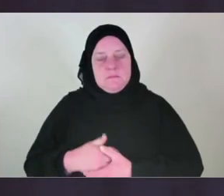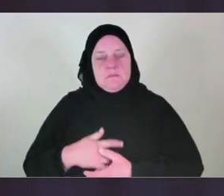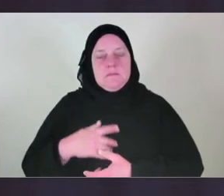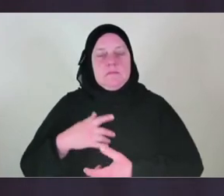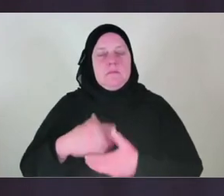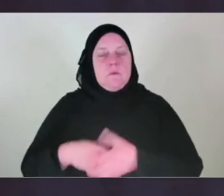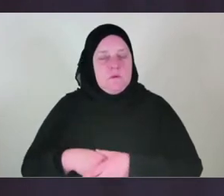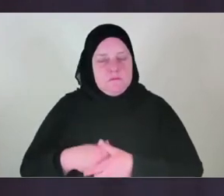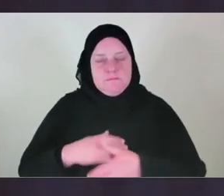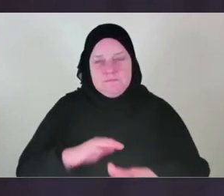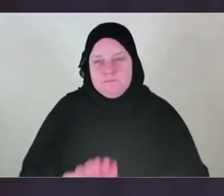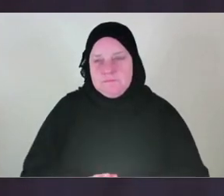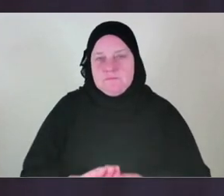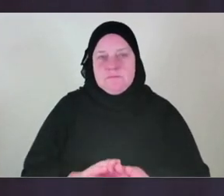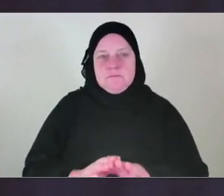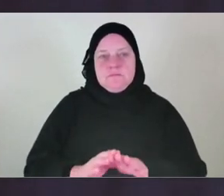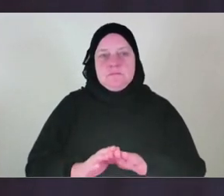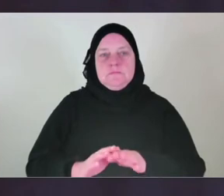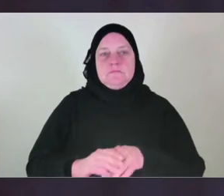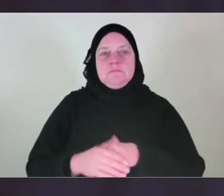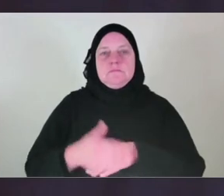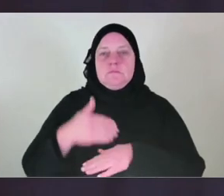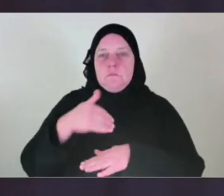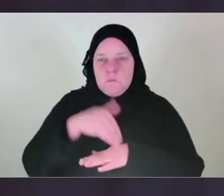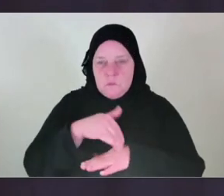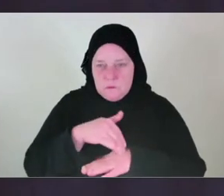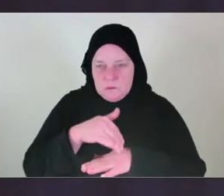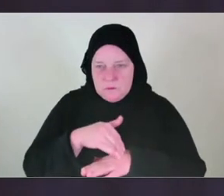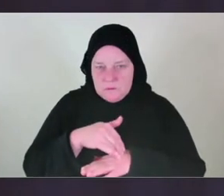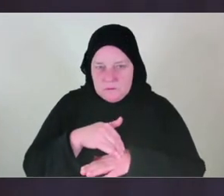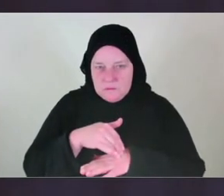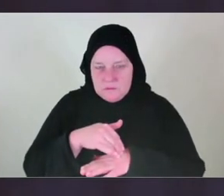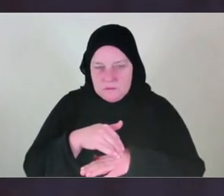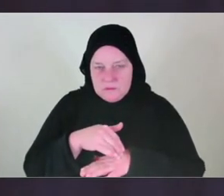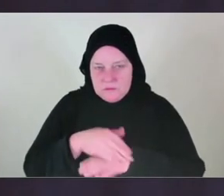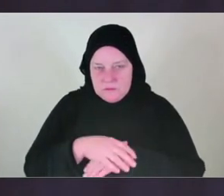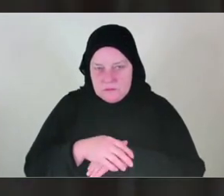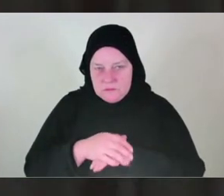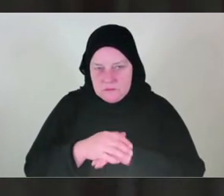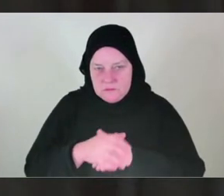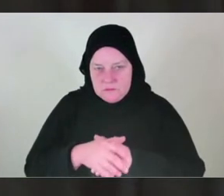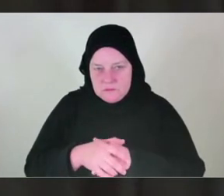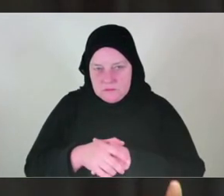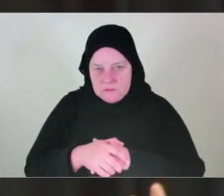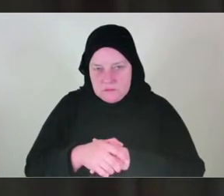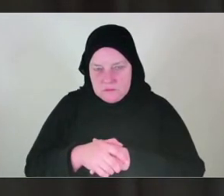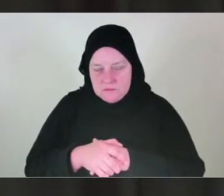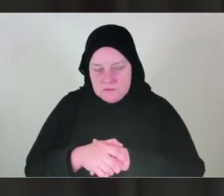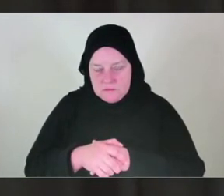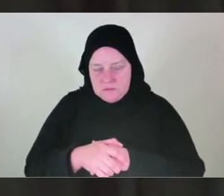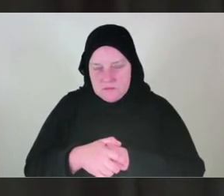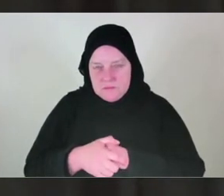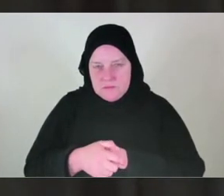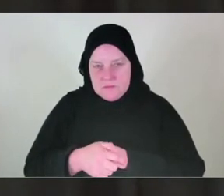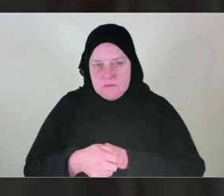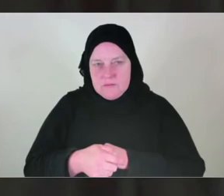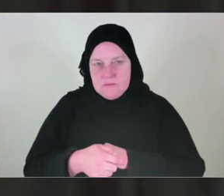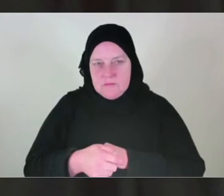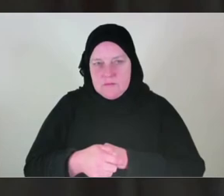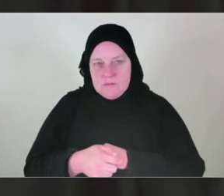Is Abu Bakr pleased with him or not? You're not asking someone like we are sitting now in Imam Hussein